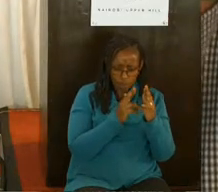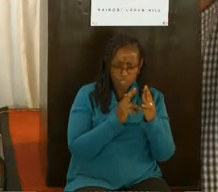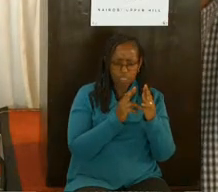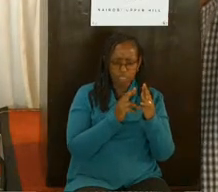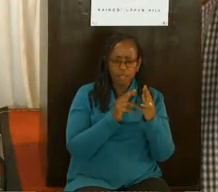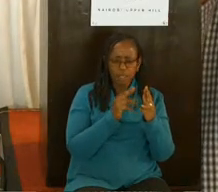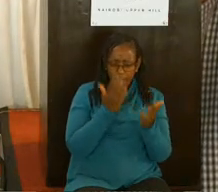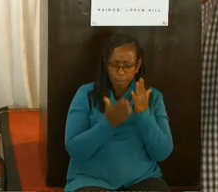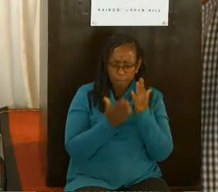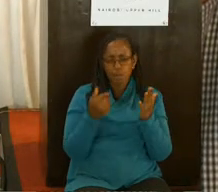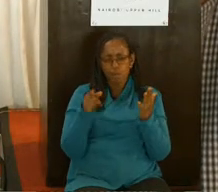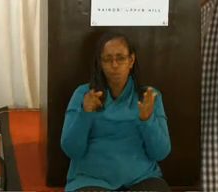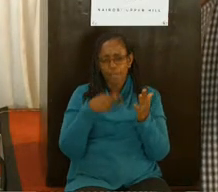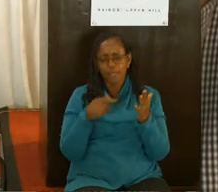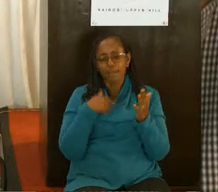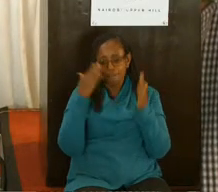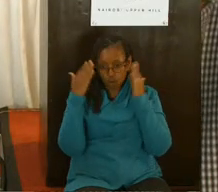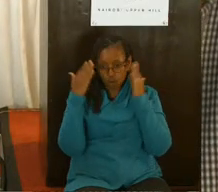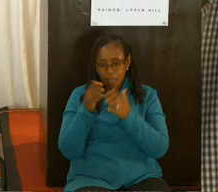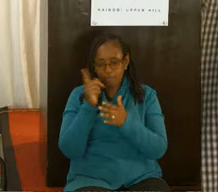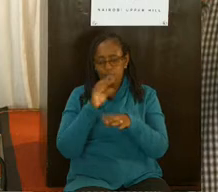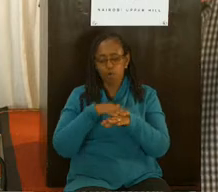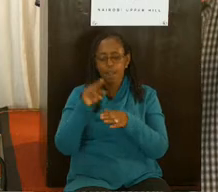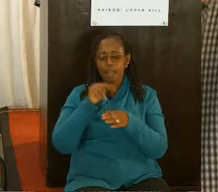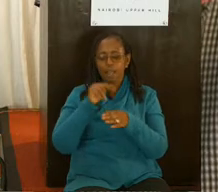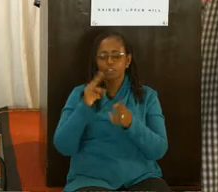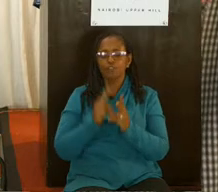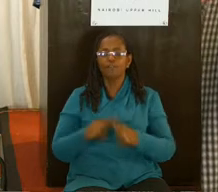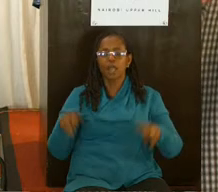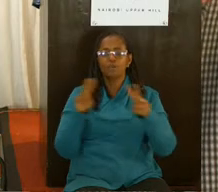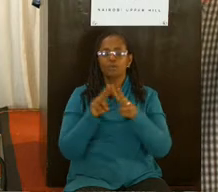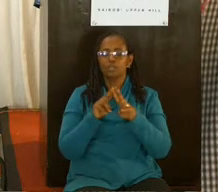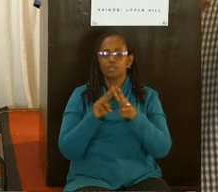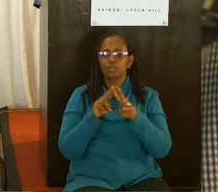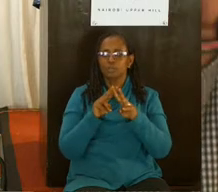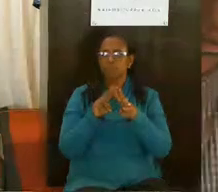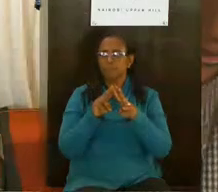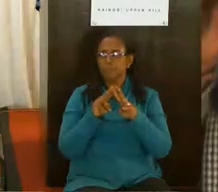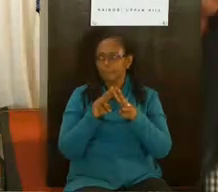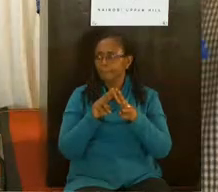we have probably for a focused on the national values as they are